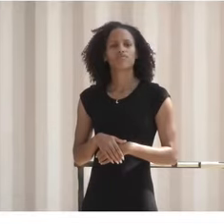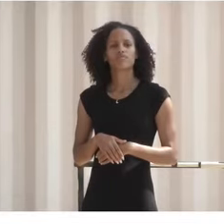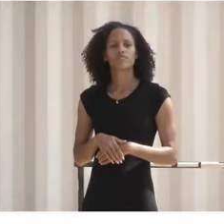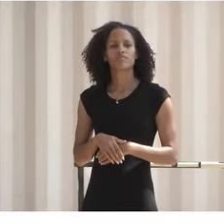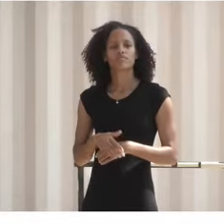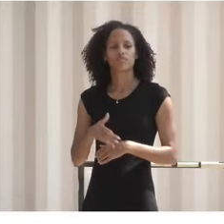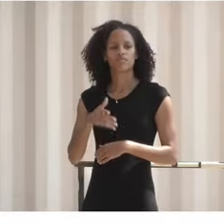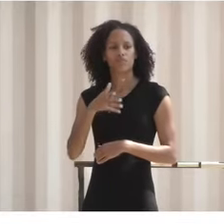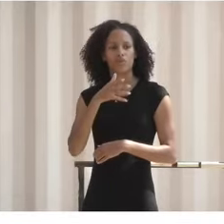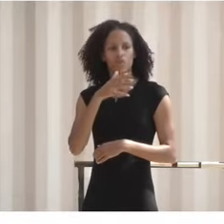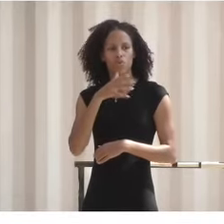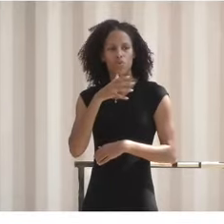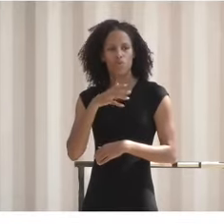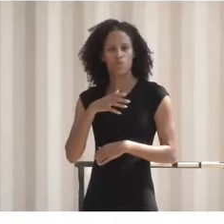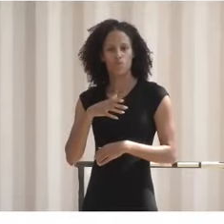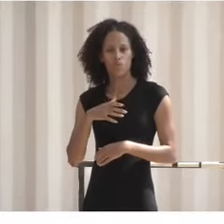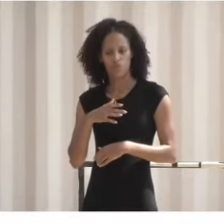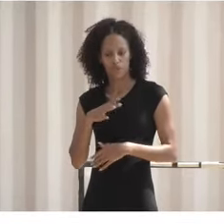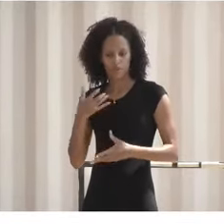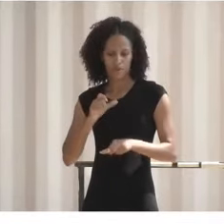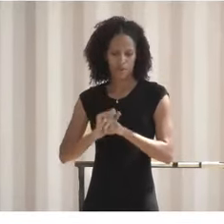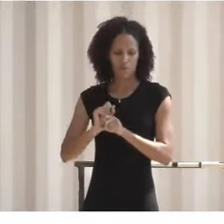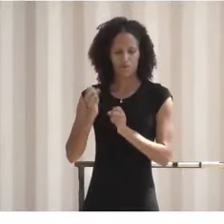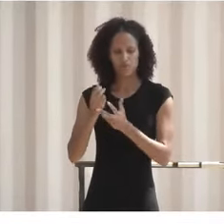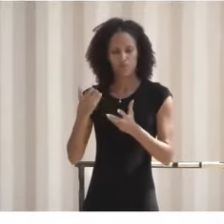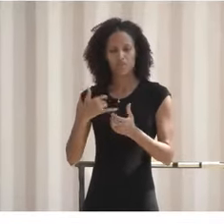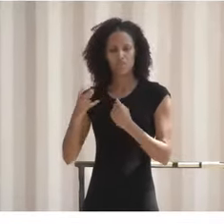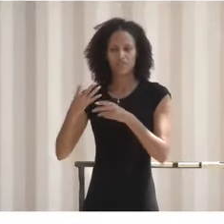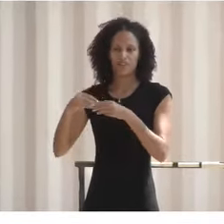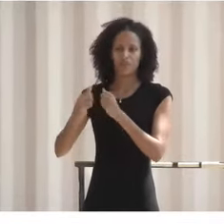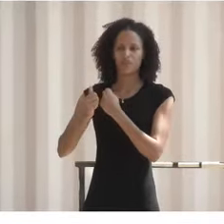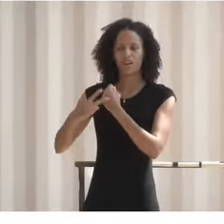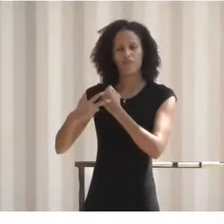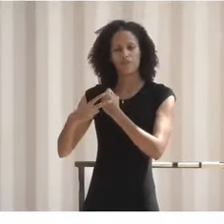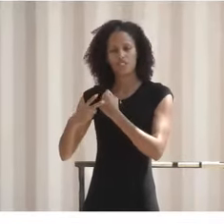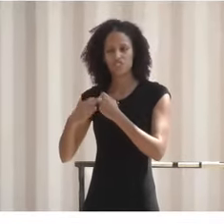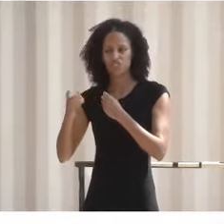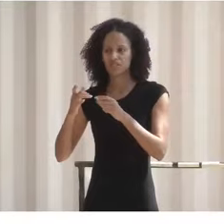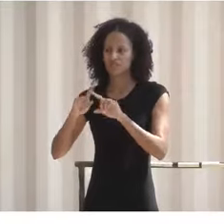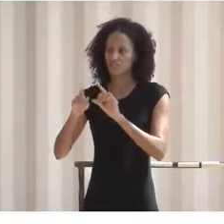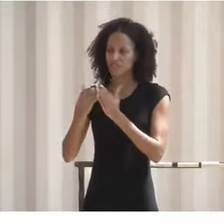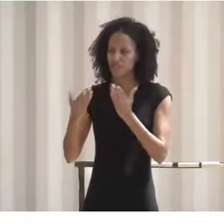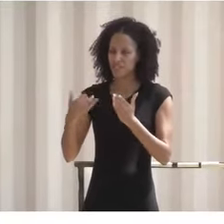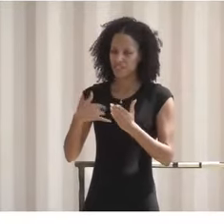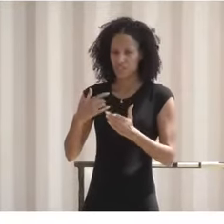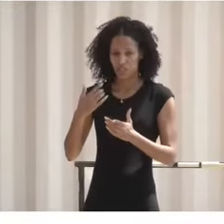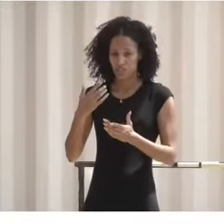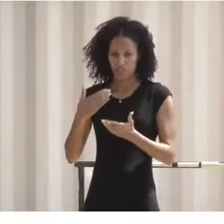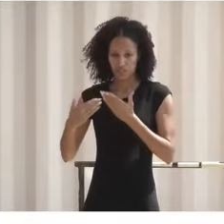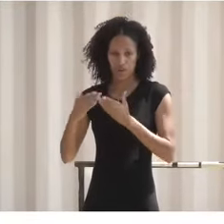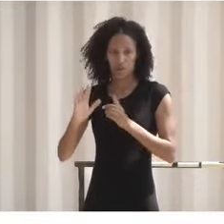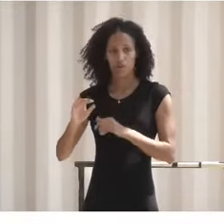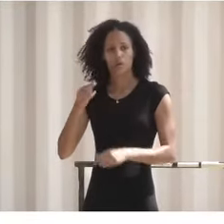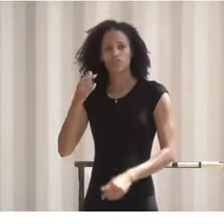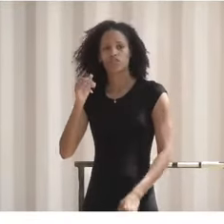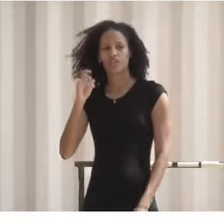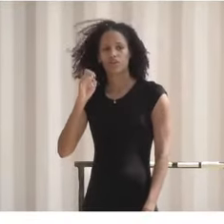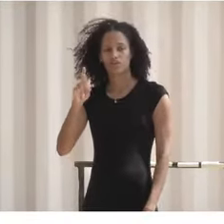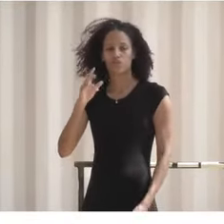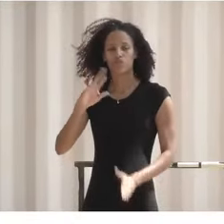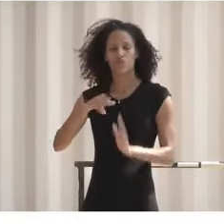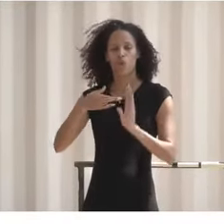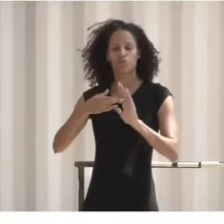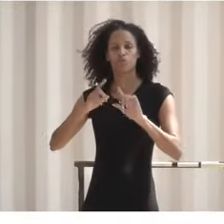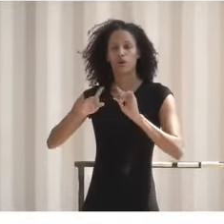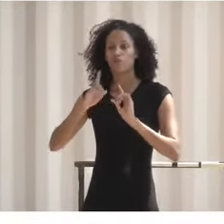in conservation or environmental things because of their gender roles. For example, the women are the ones